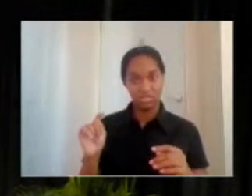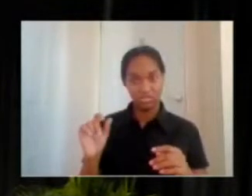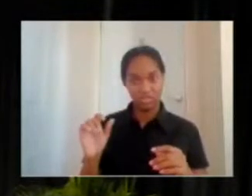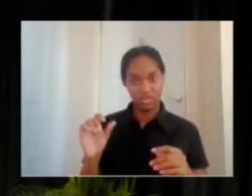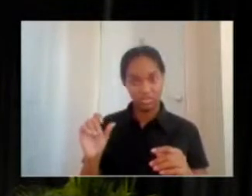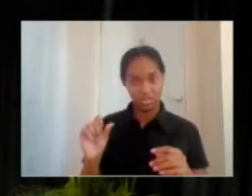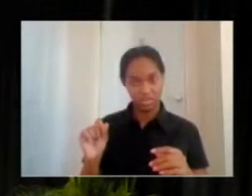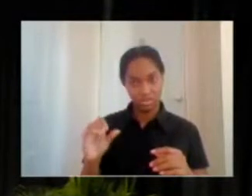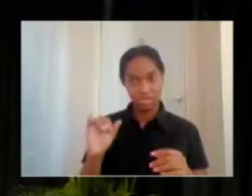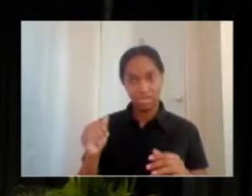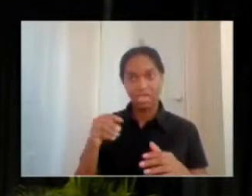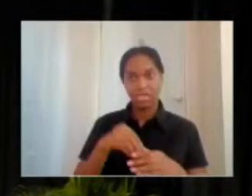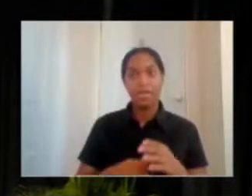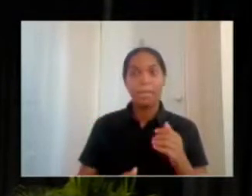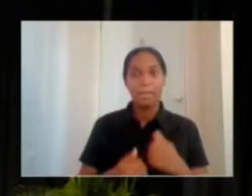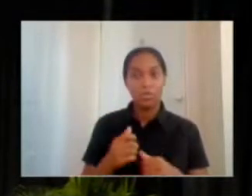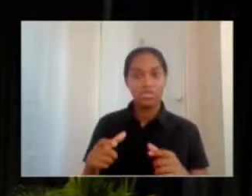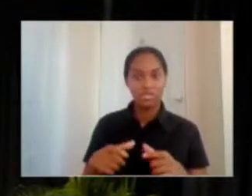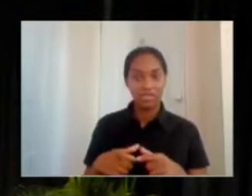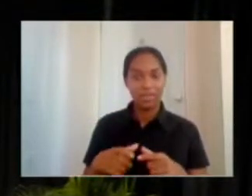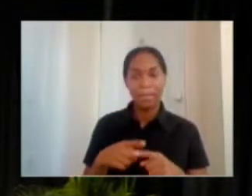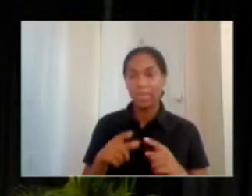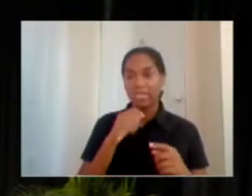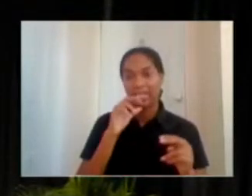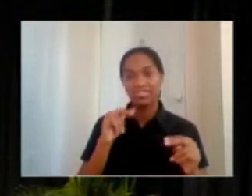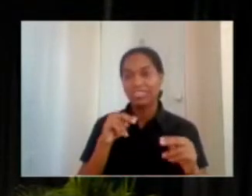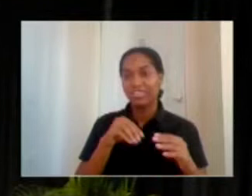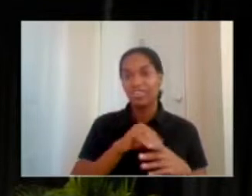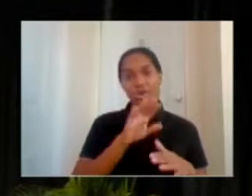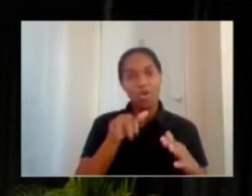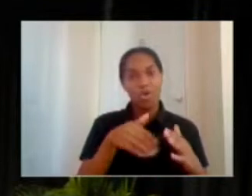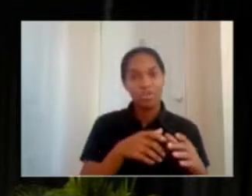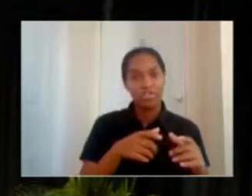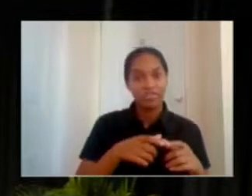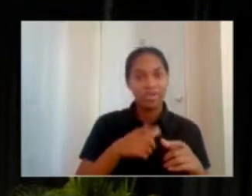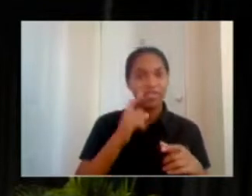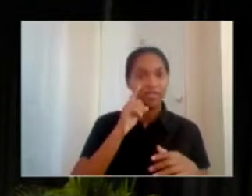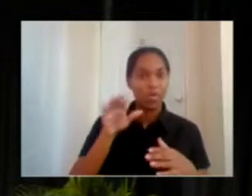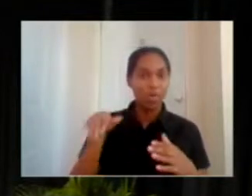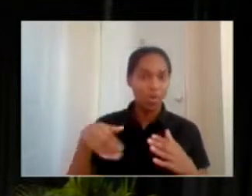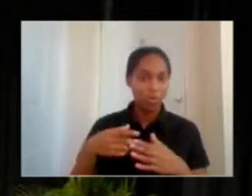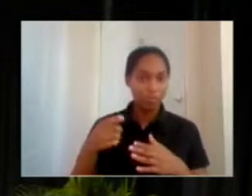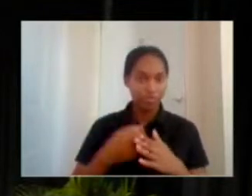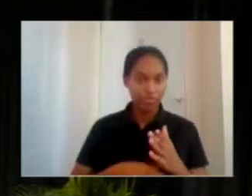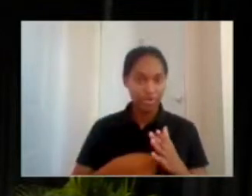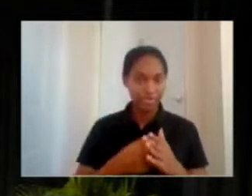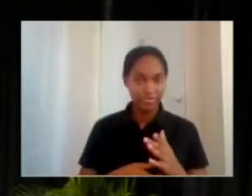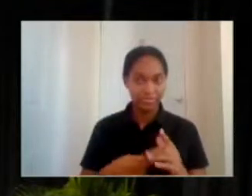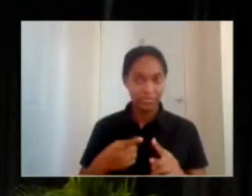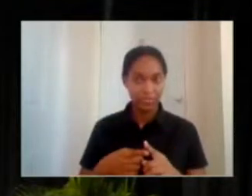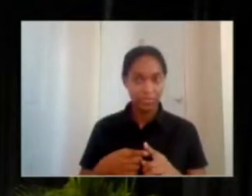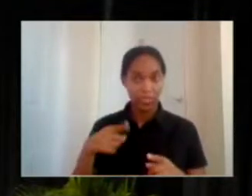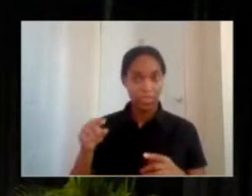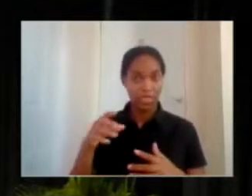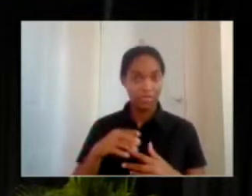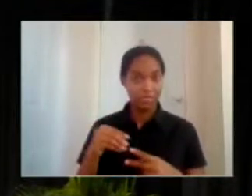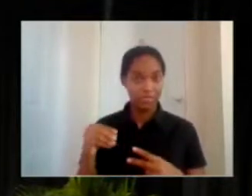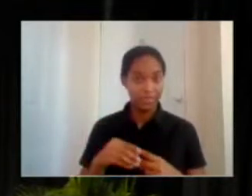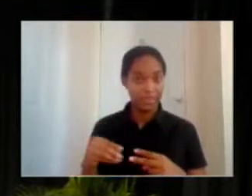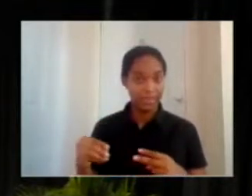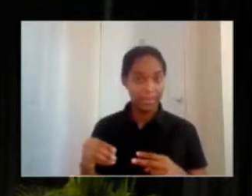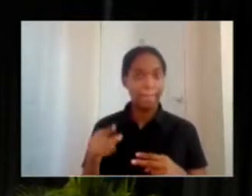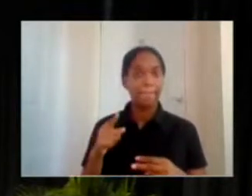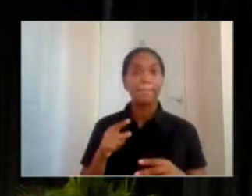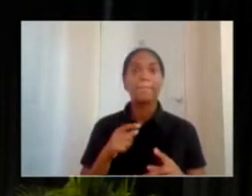of the devices, but maybe aren't necessary in all devices at all price points. Now, these choices